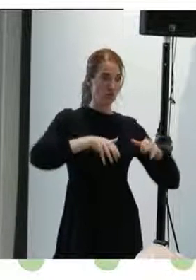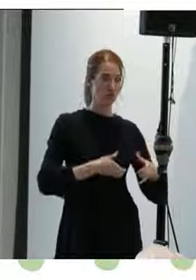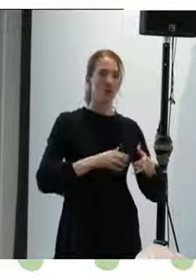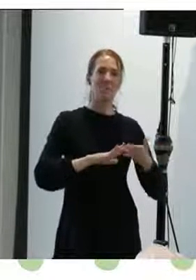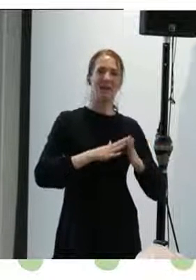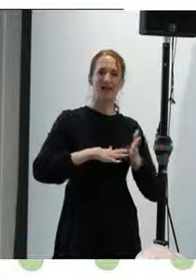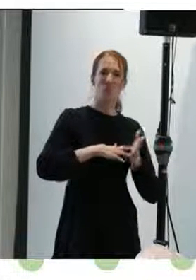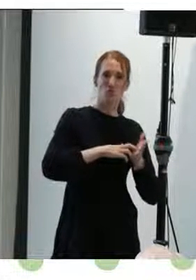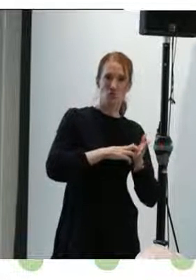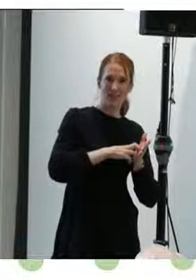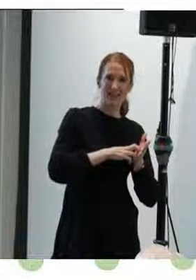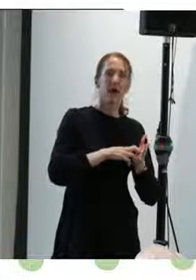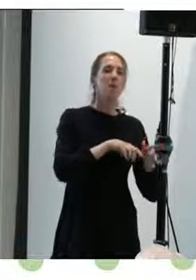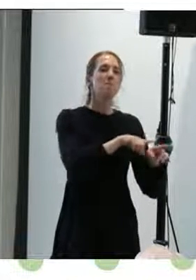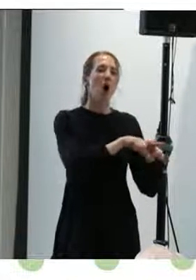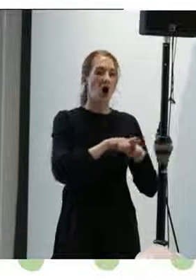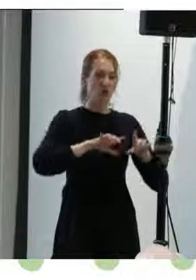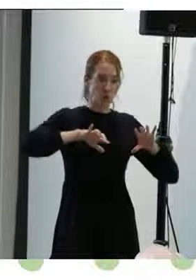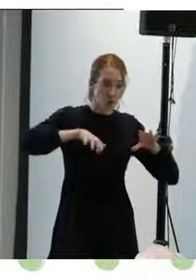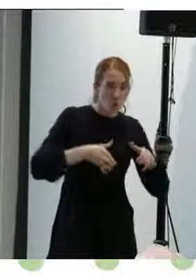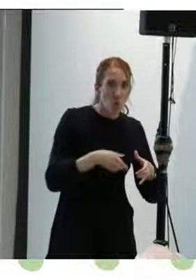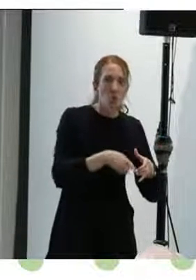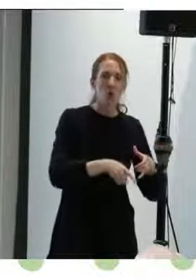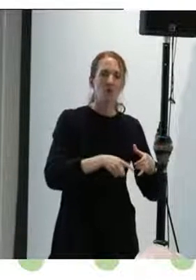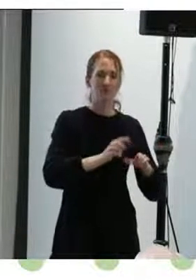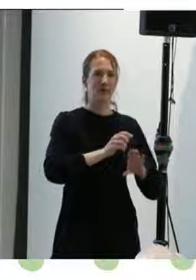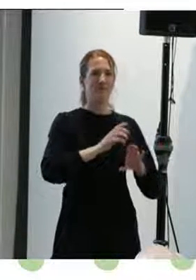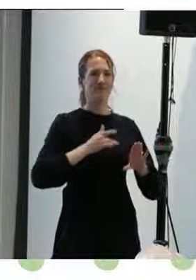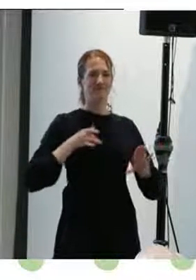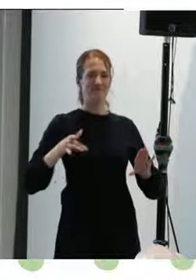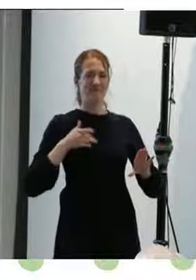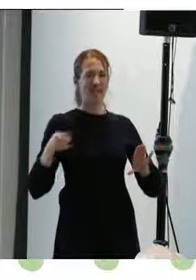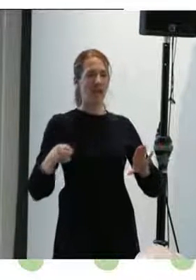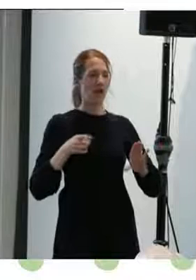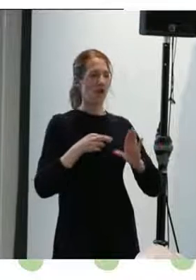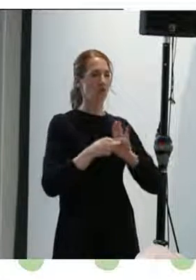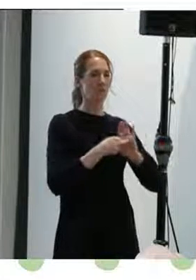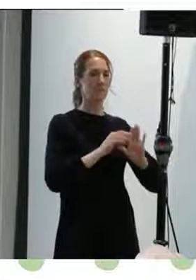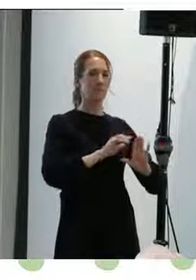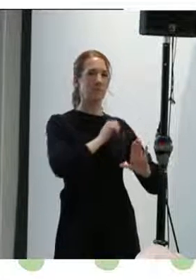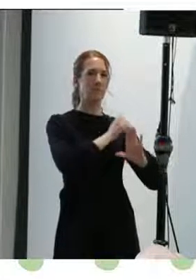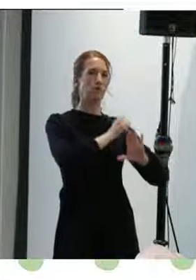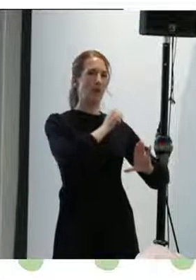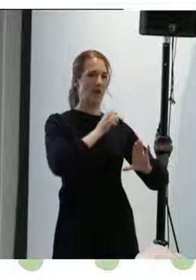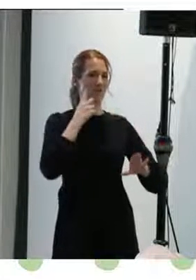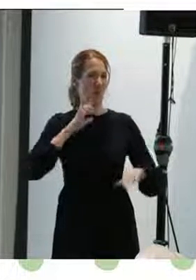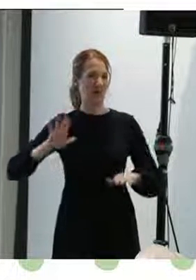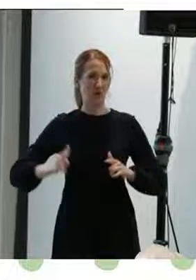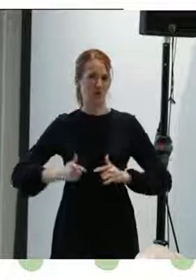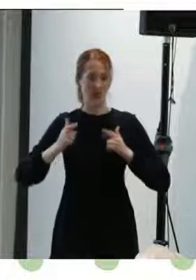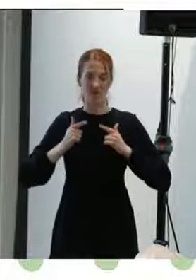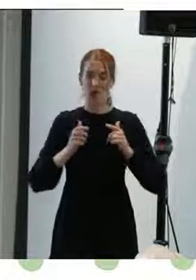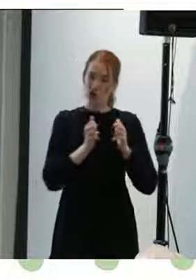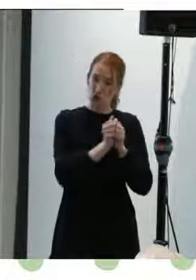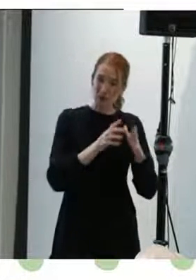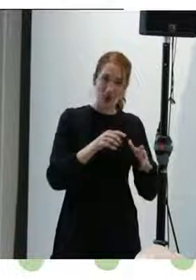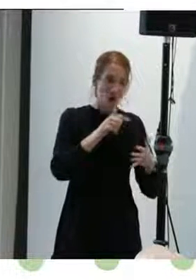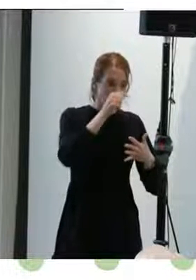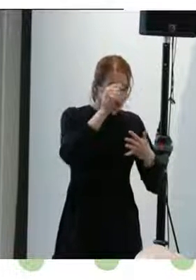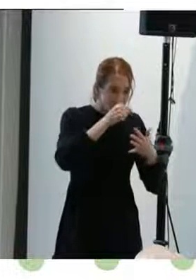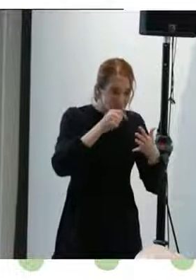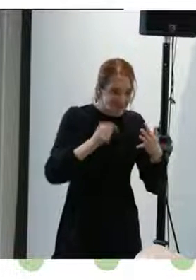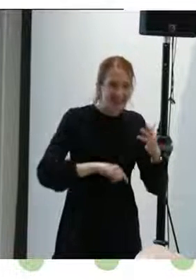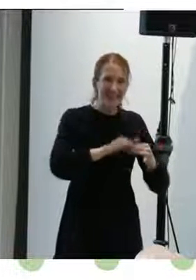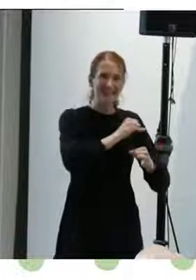become symbols of betrayal in their lives. And so without any of these mediating institutions, most of the people I met